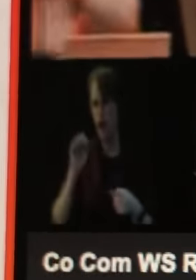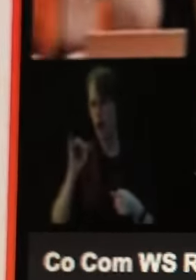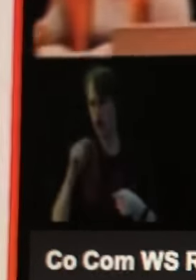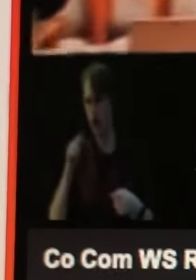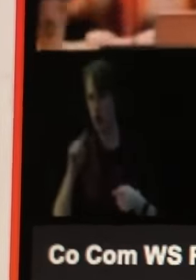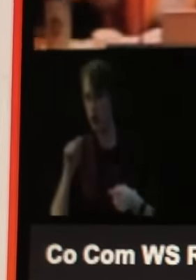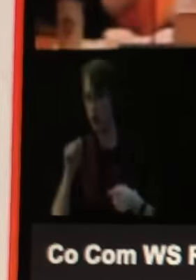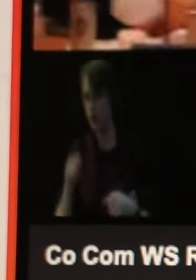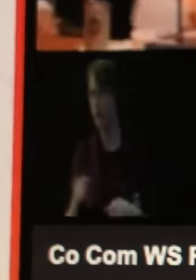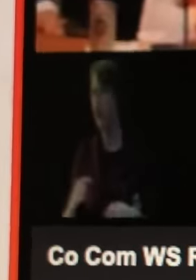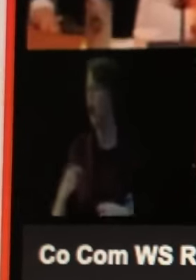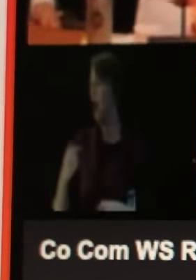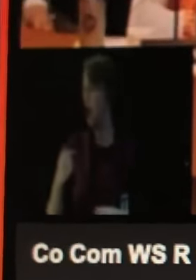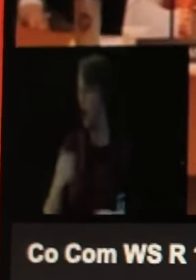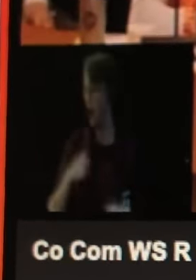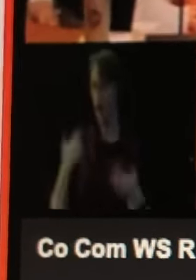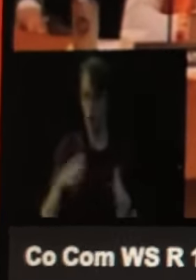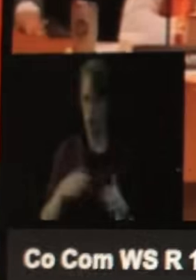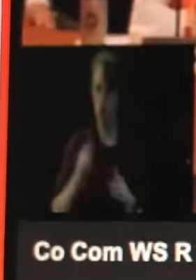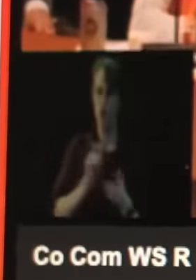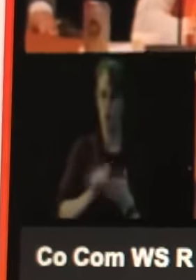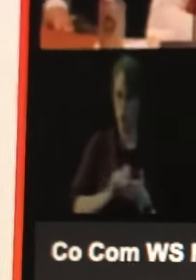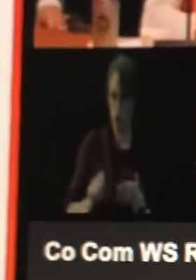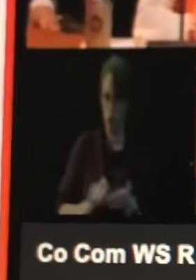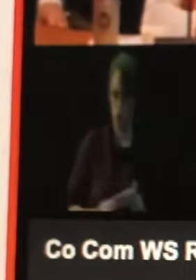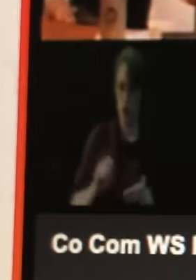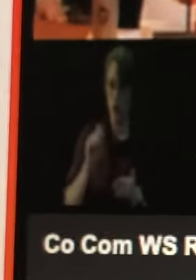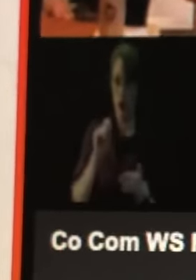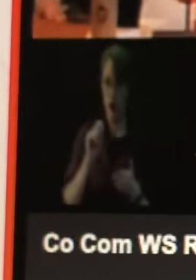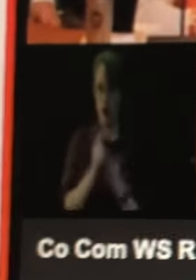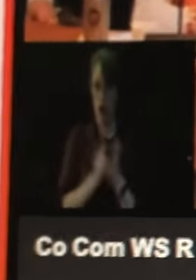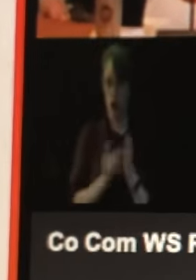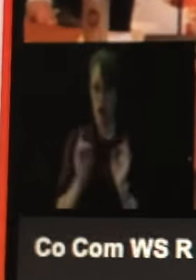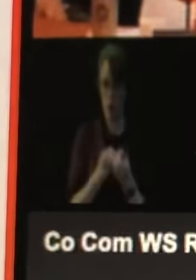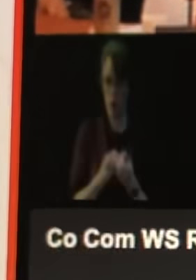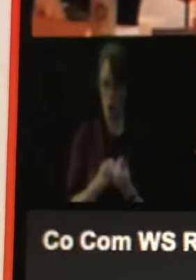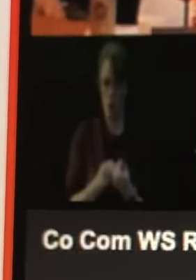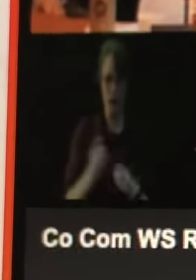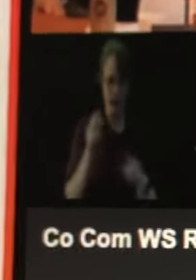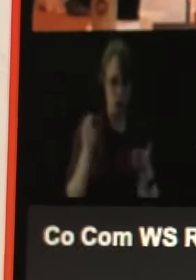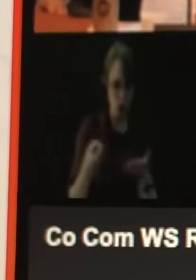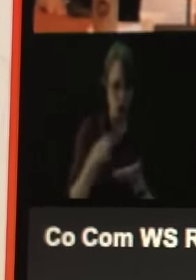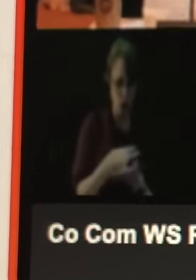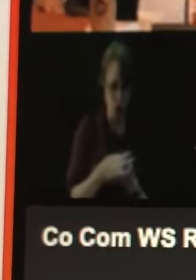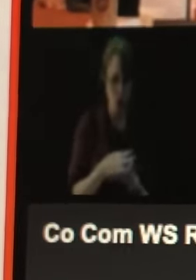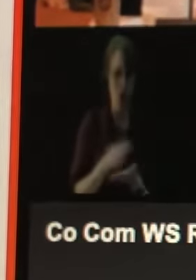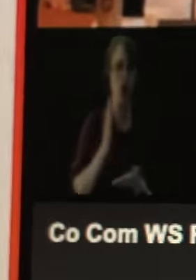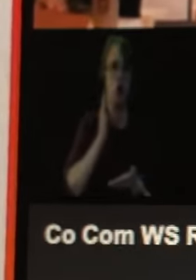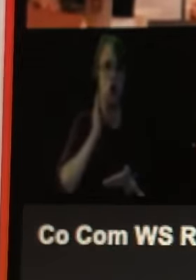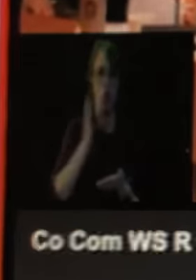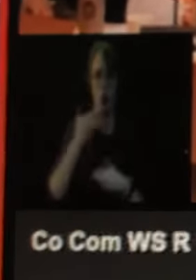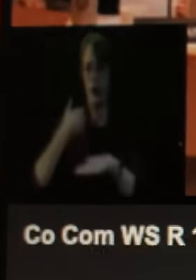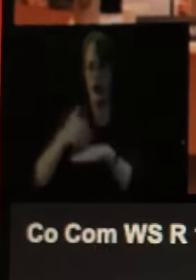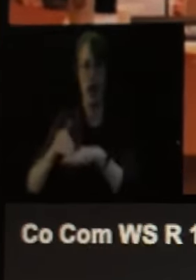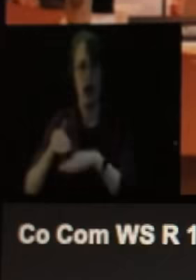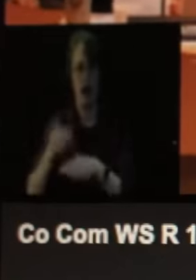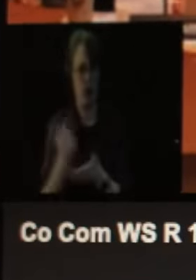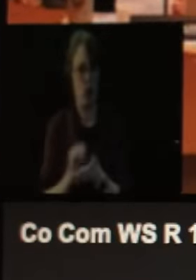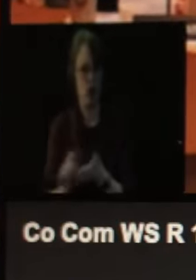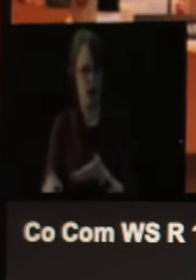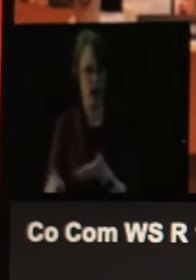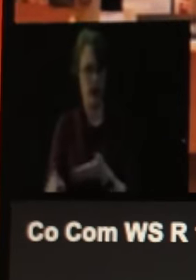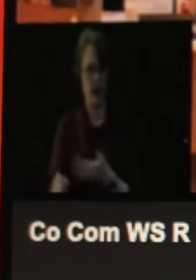it. The law department is reviewing it, and it will be going out probably. I think Daniel Sanders has got it. It'll probably be going out this week.